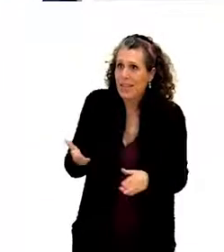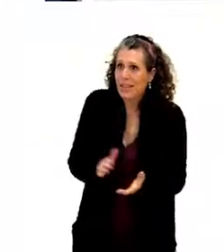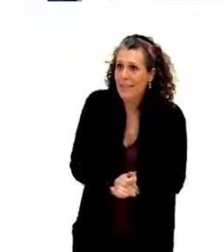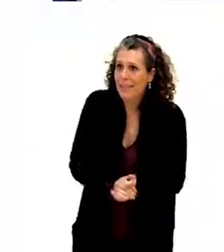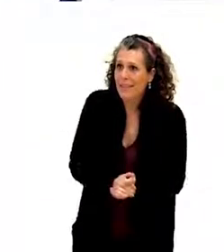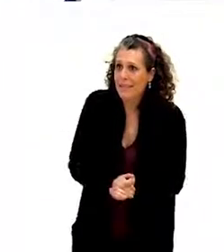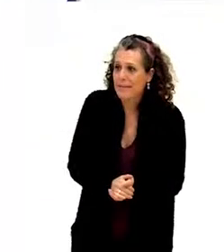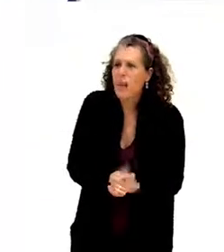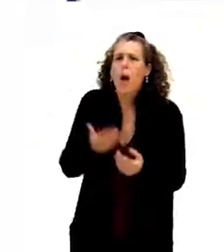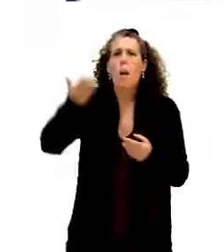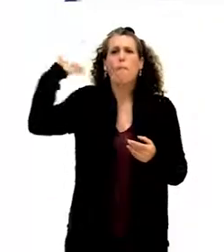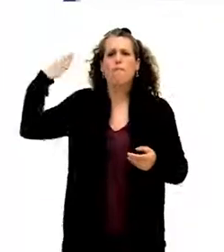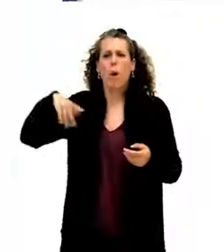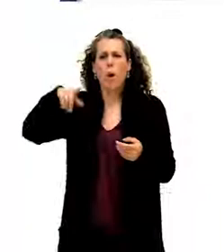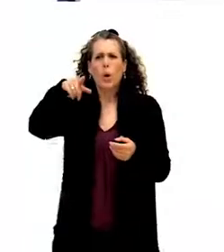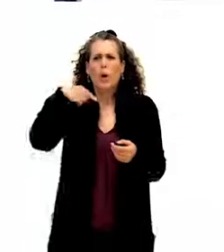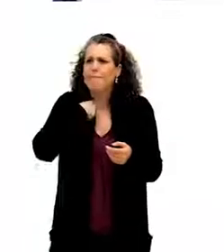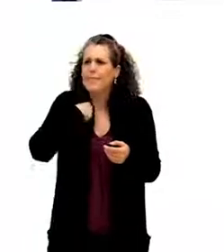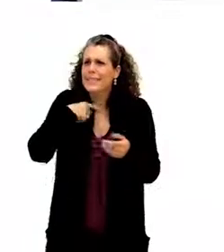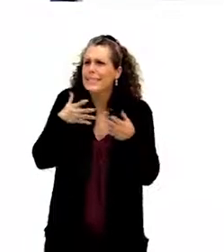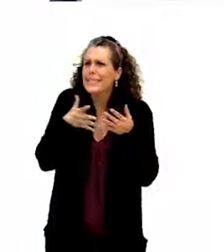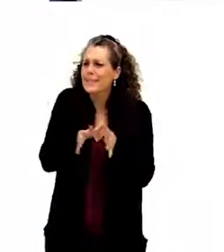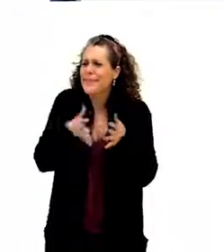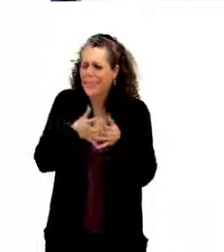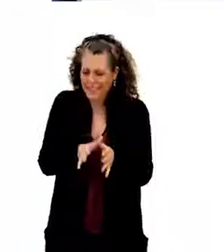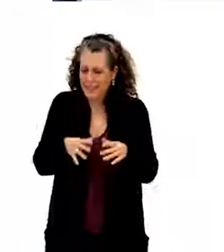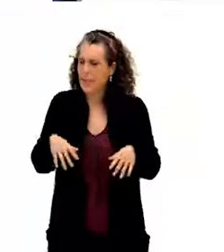You heard me say before that the most